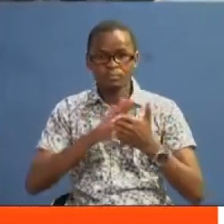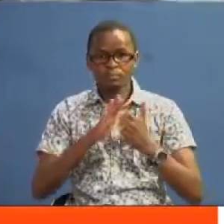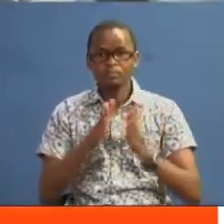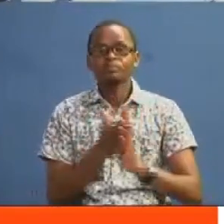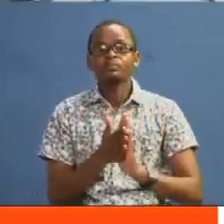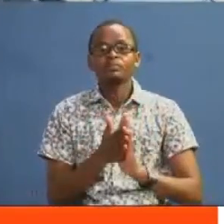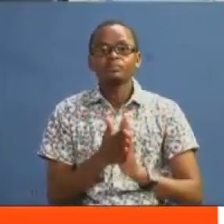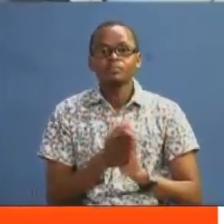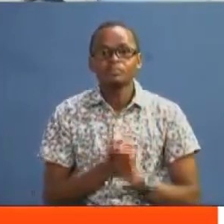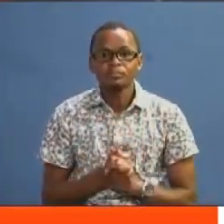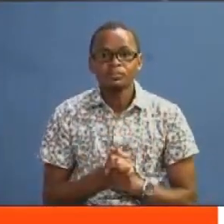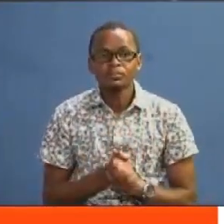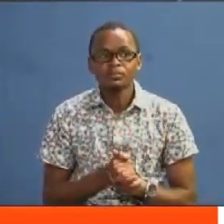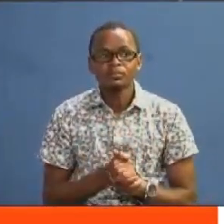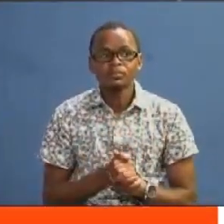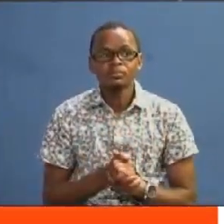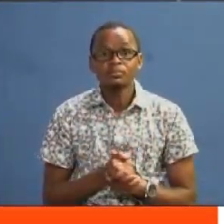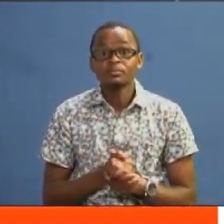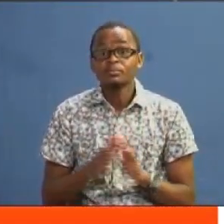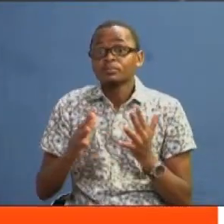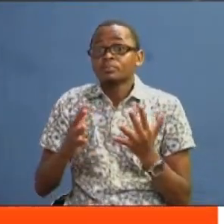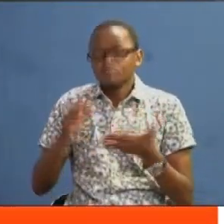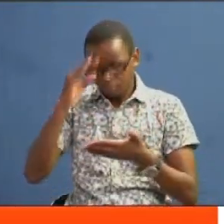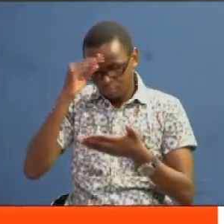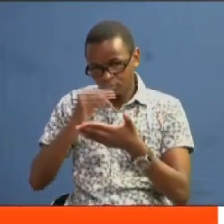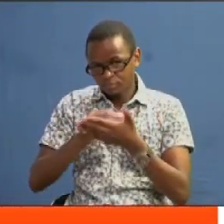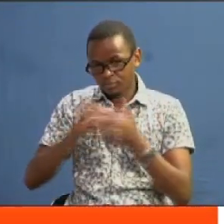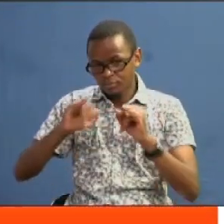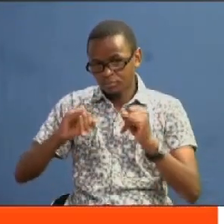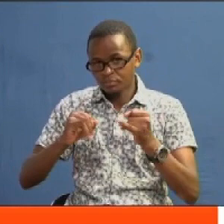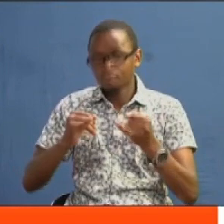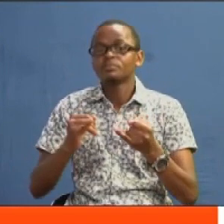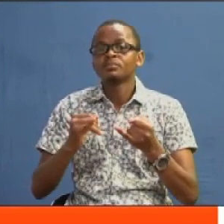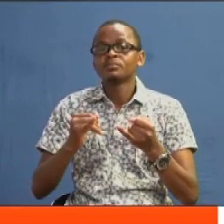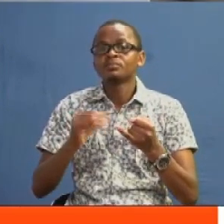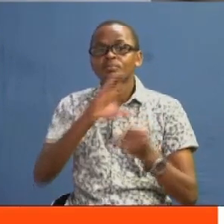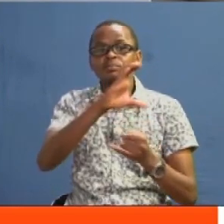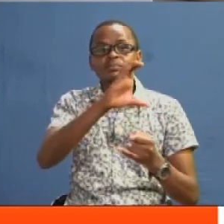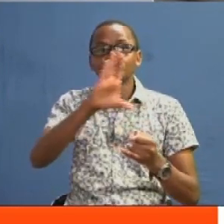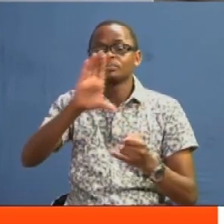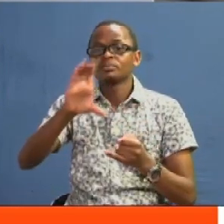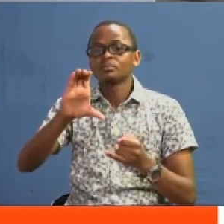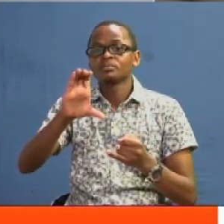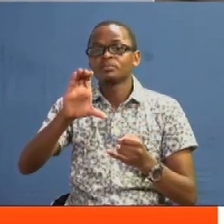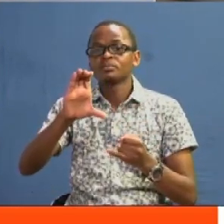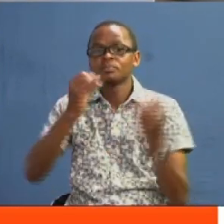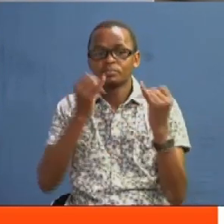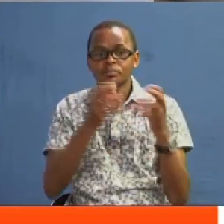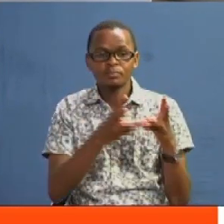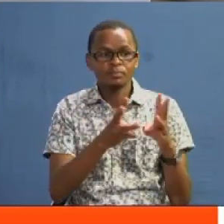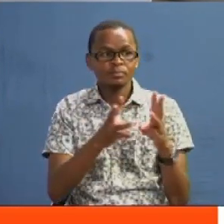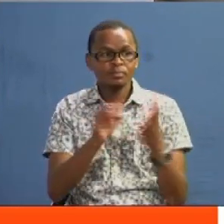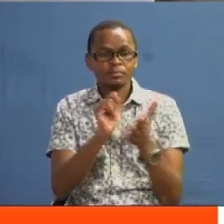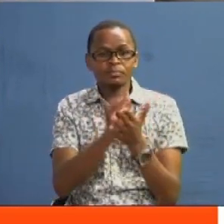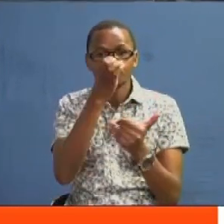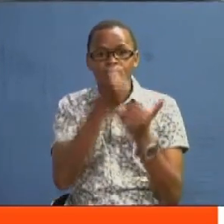proficient. How was learning of life values in your early education? CBC curriculum has been designed in a way that, at the